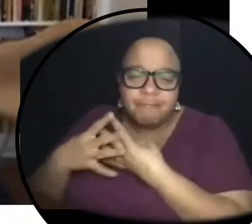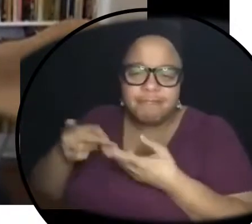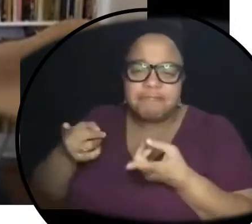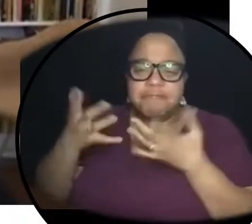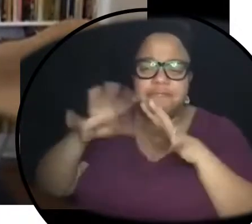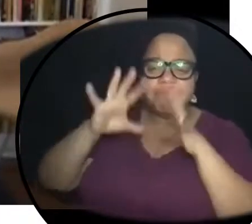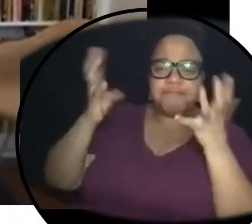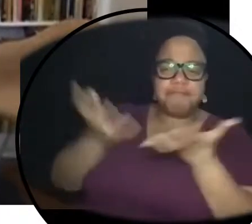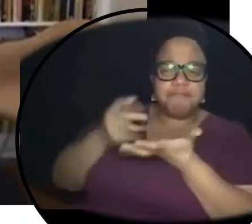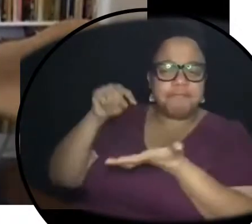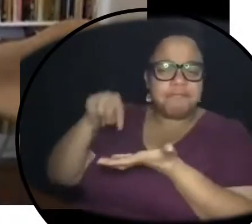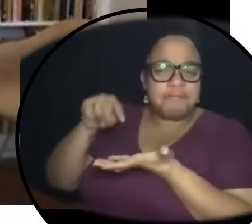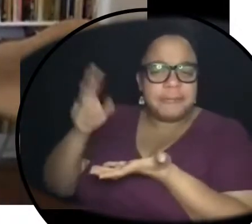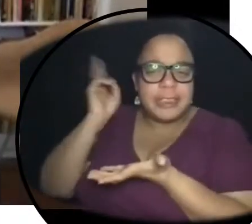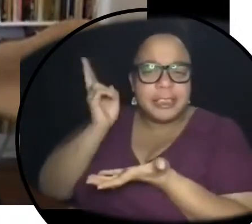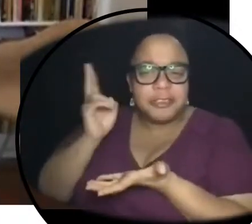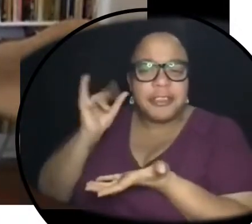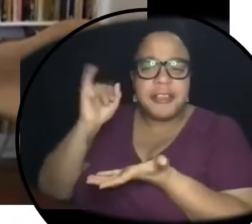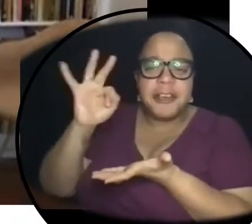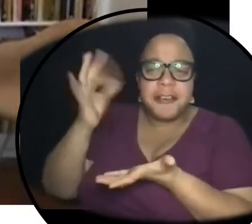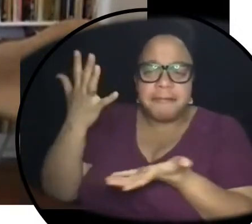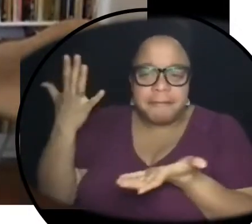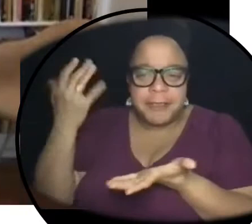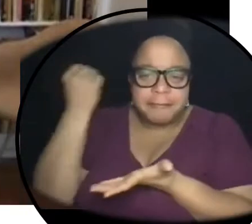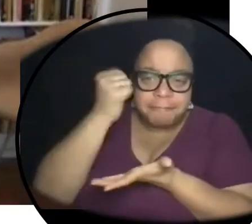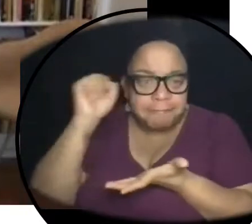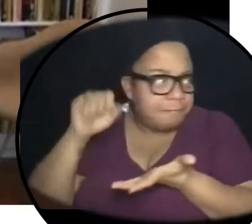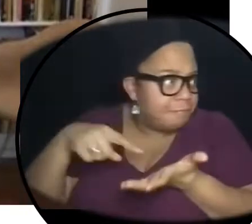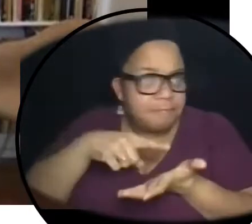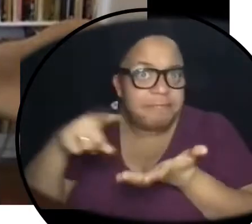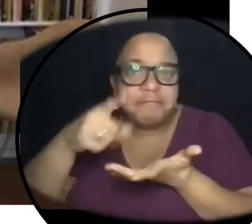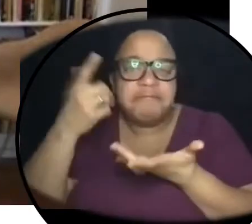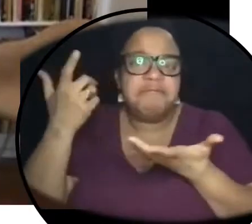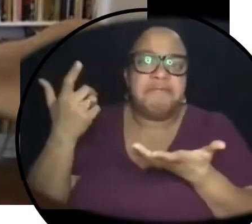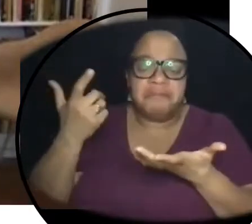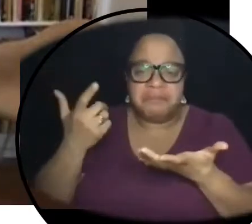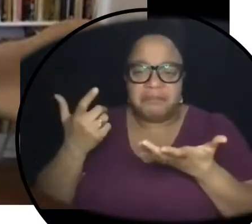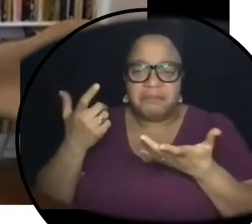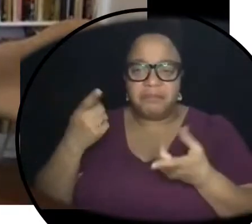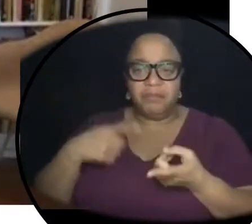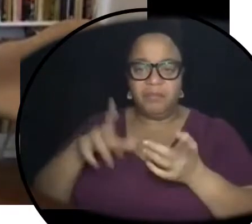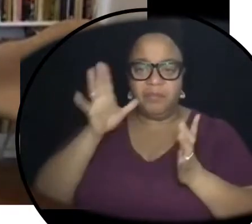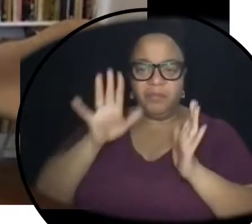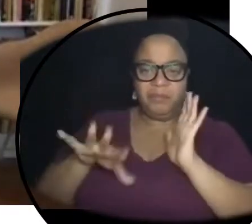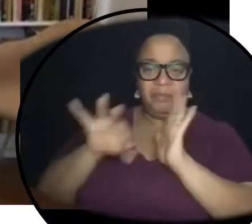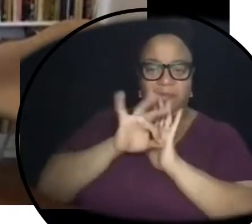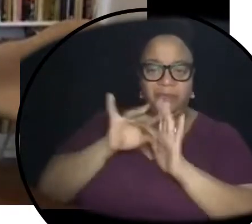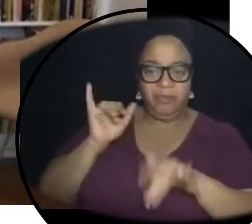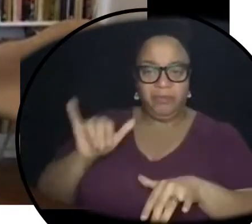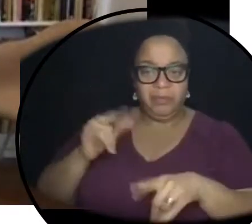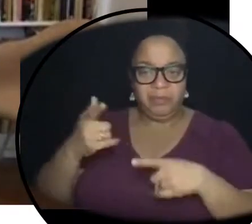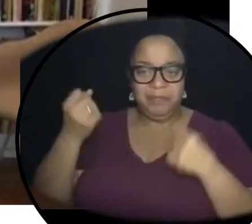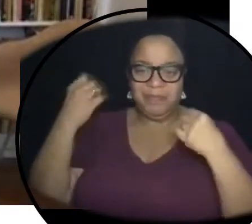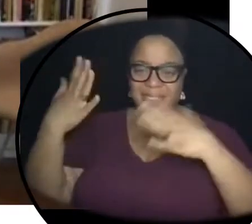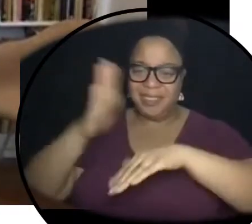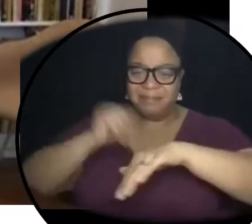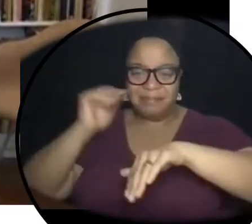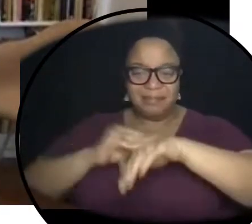such, have become the glue that has held these institutions together.